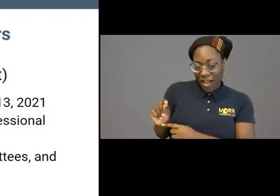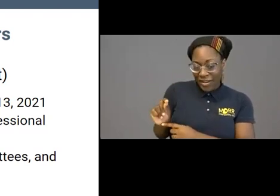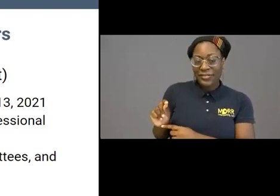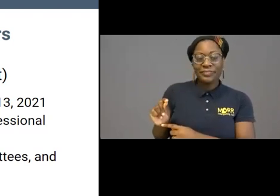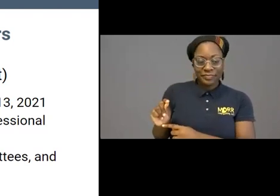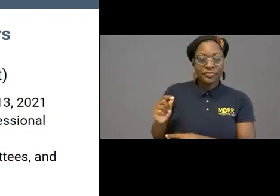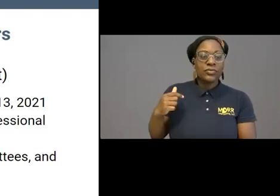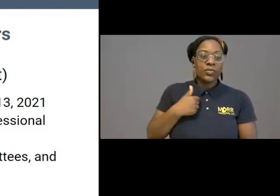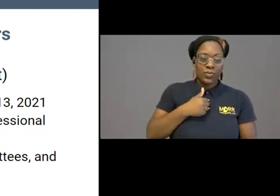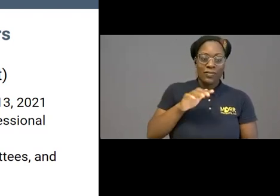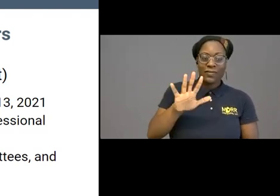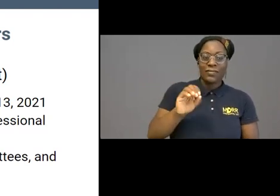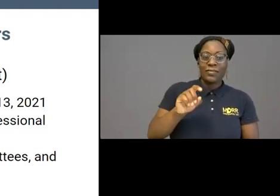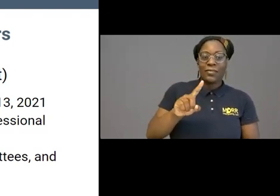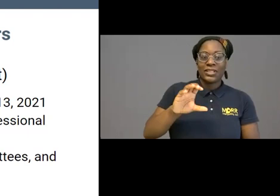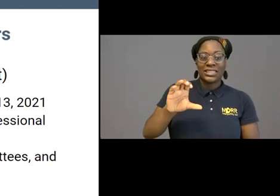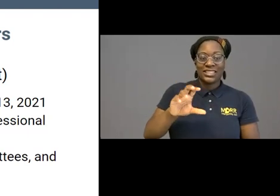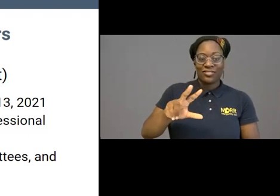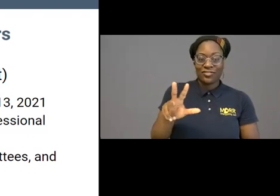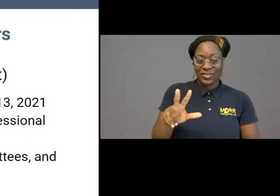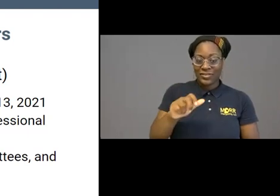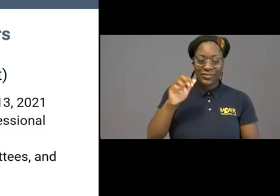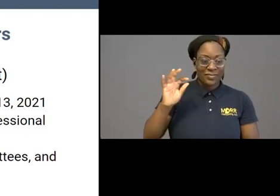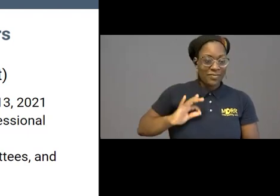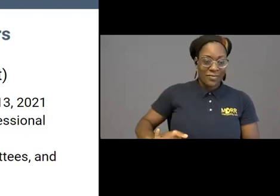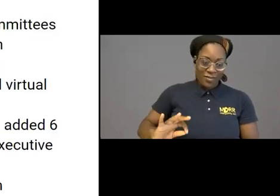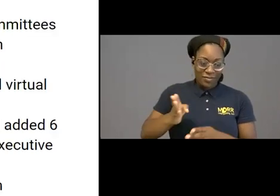an executive board, committees, and membership.